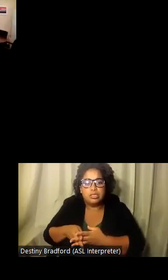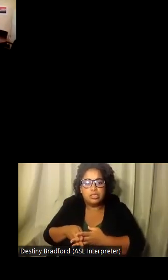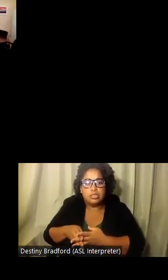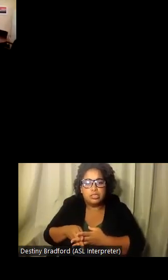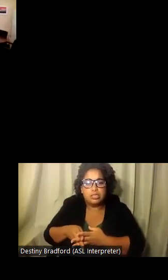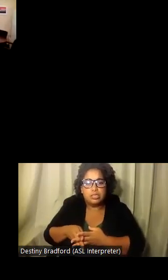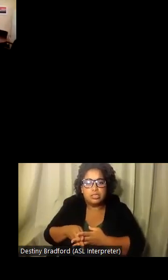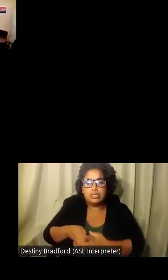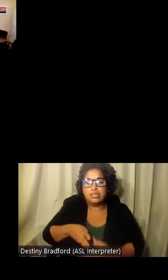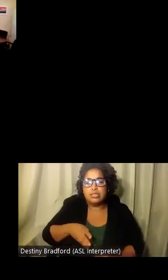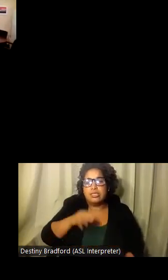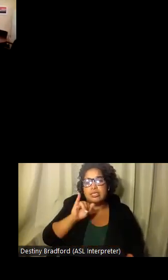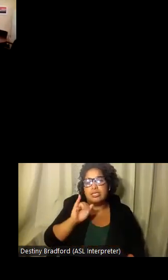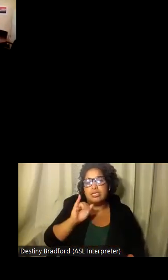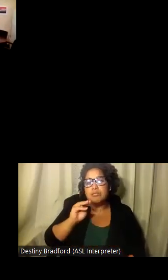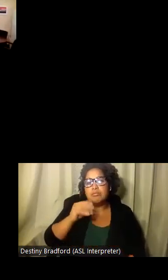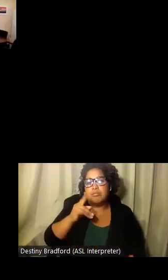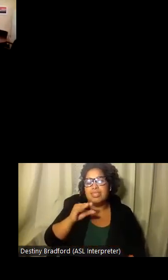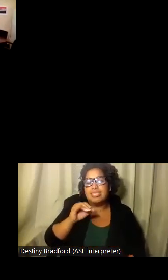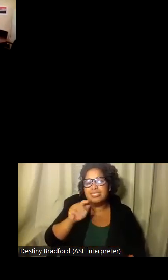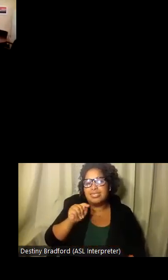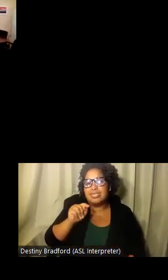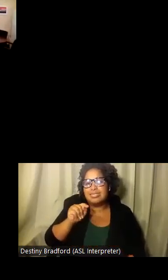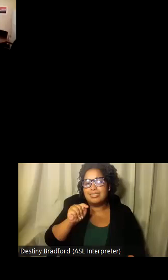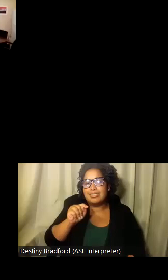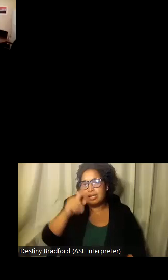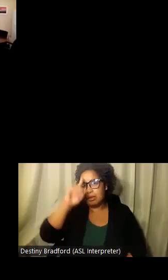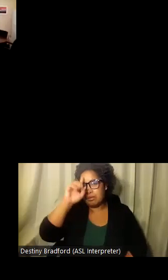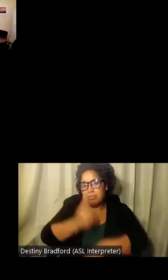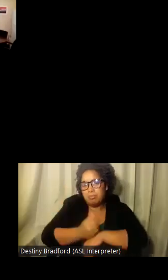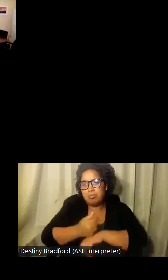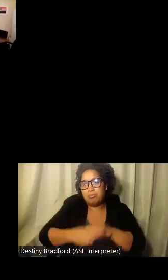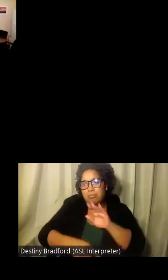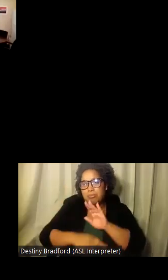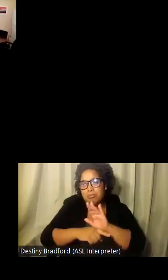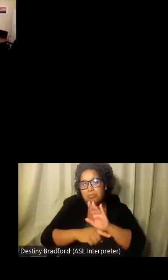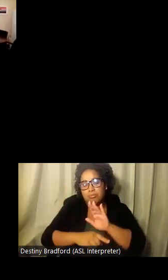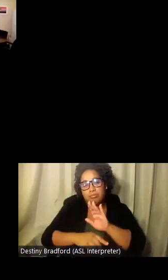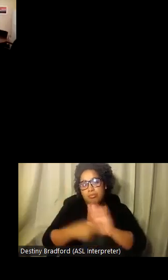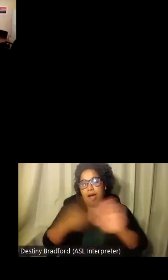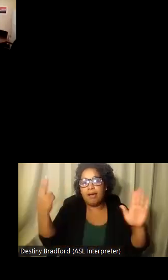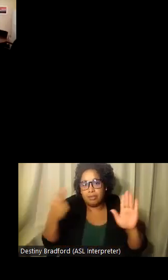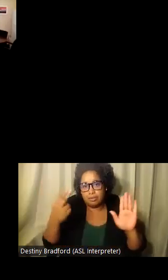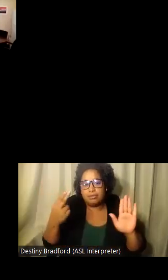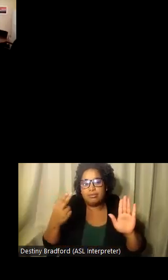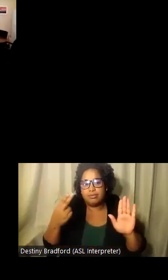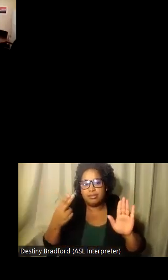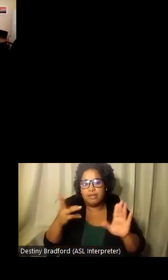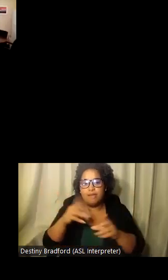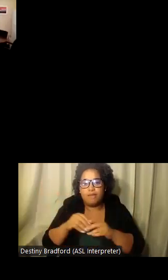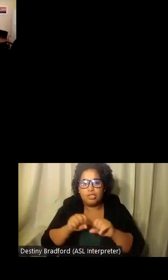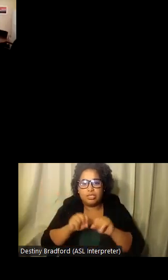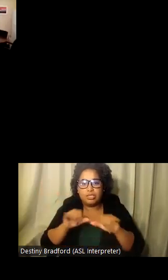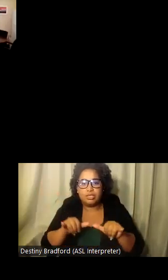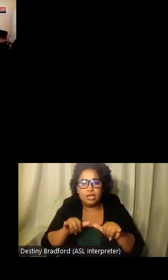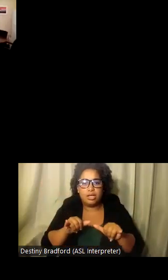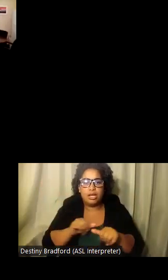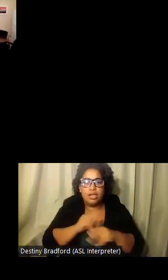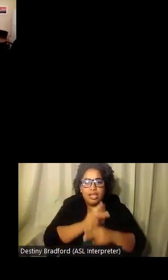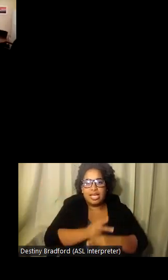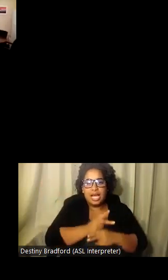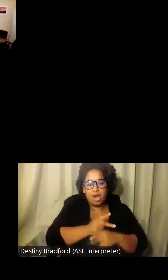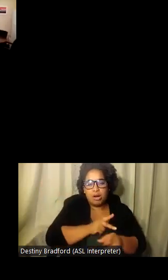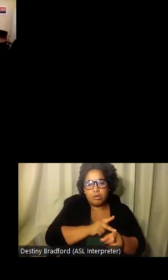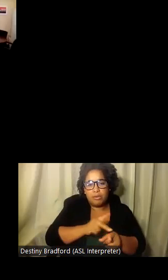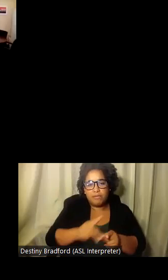implicit bias that is built into our systems. For a long time, I have believed that any of the jobs in what I would refer to as the caring